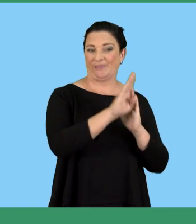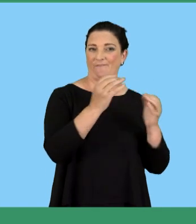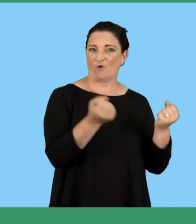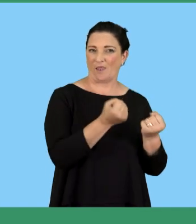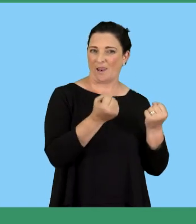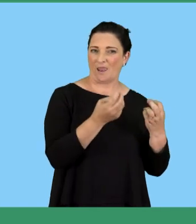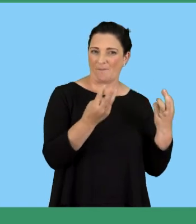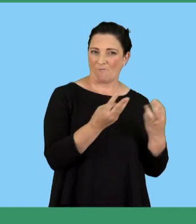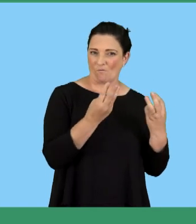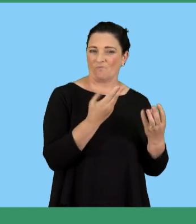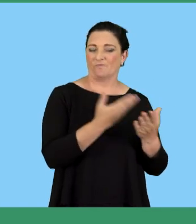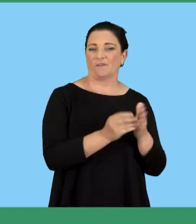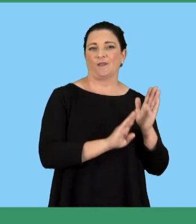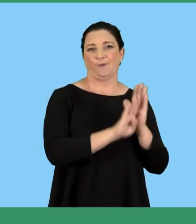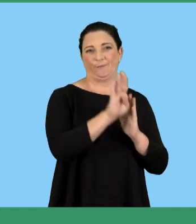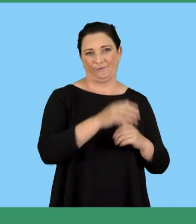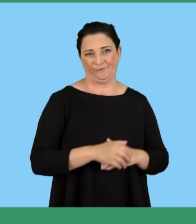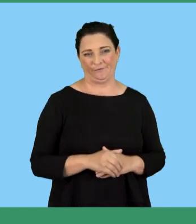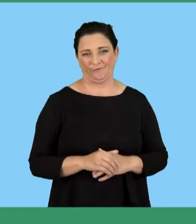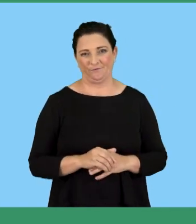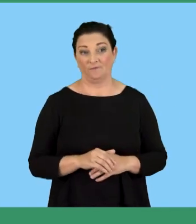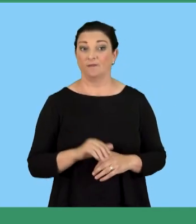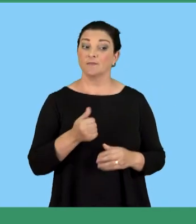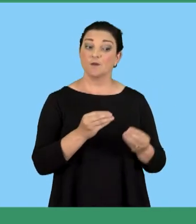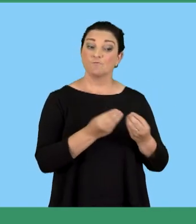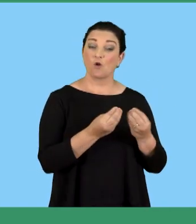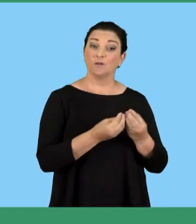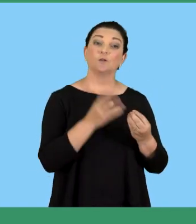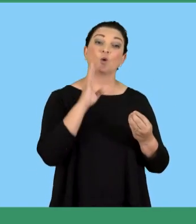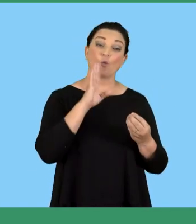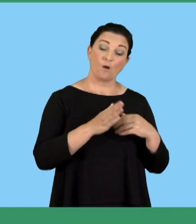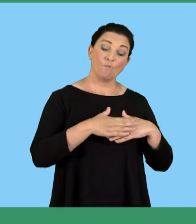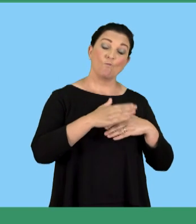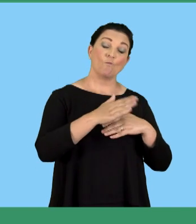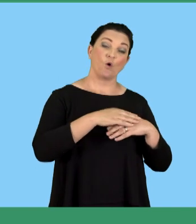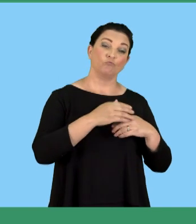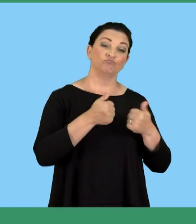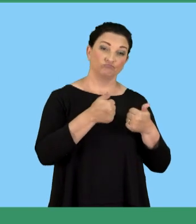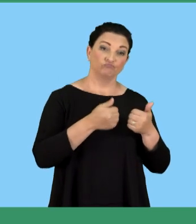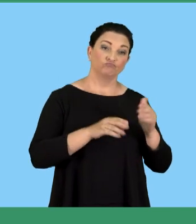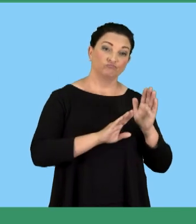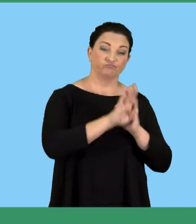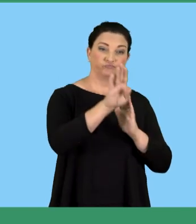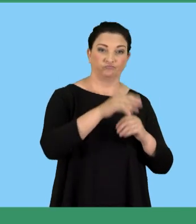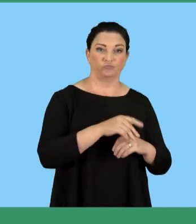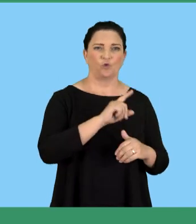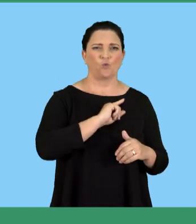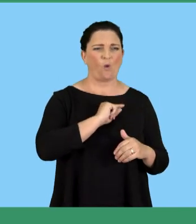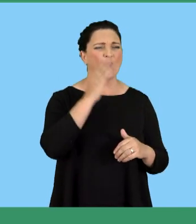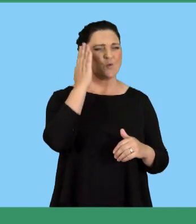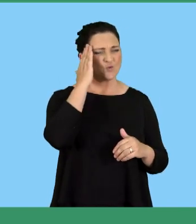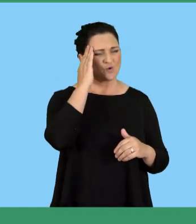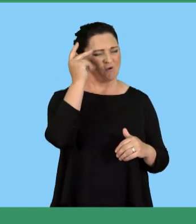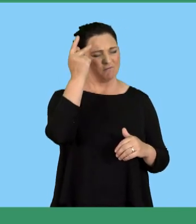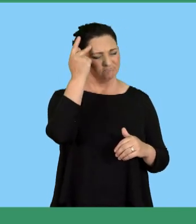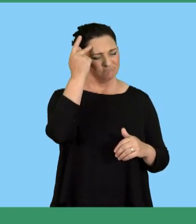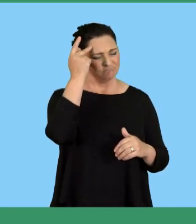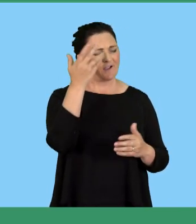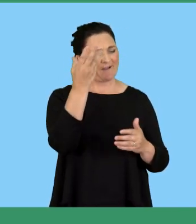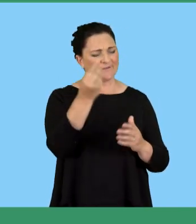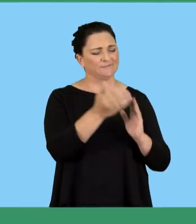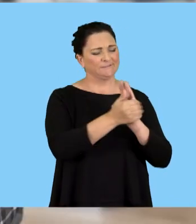the community, and it will give a business an advantage because they will attract experienced employees who will also